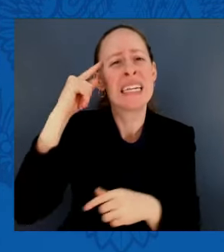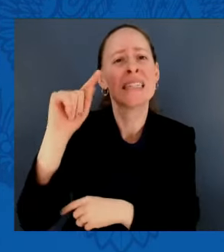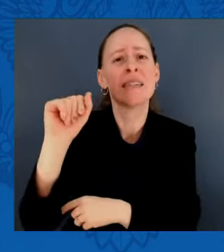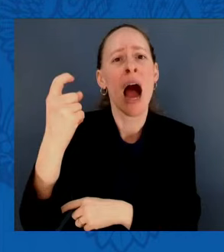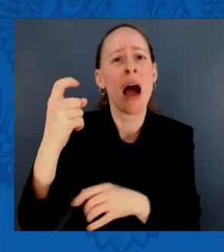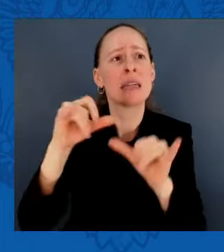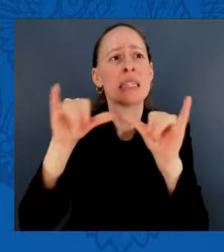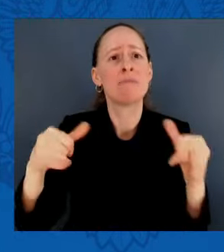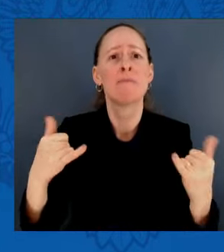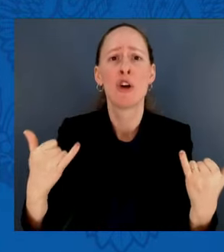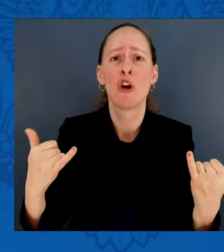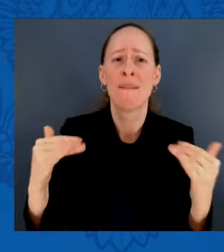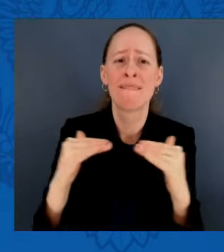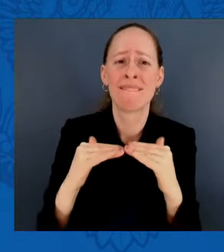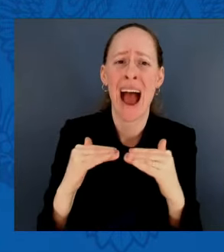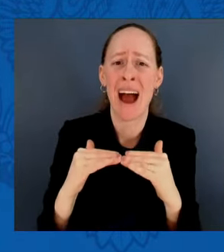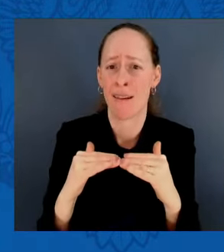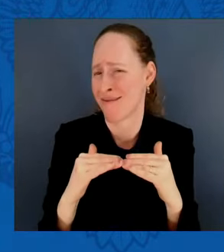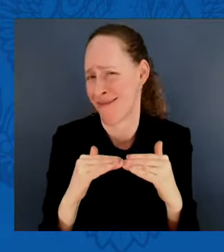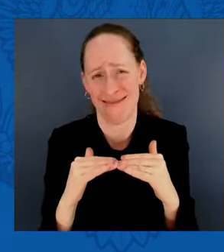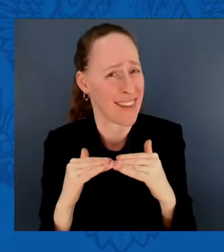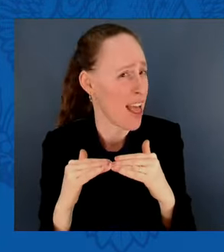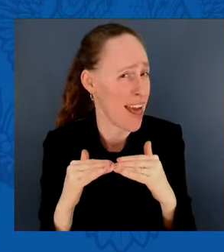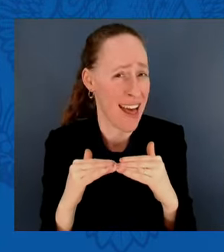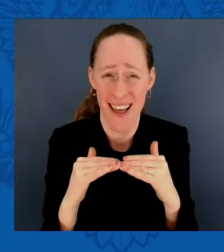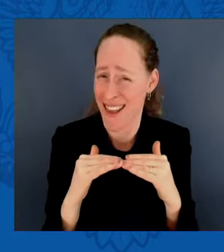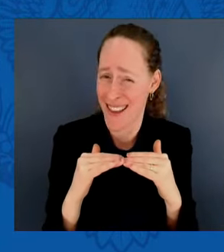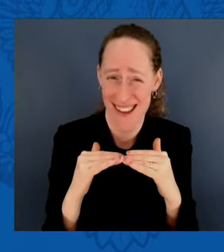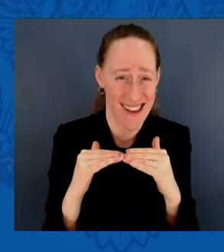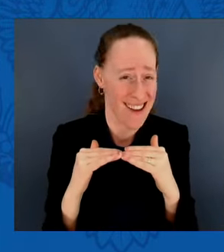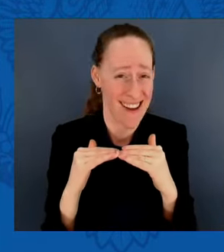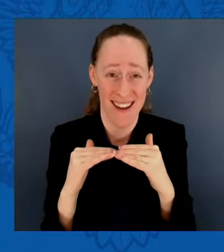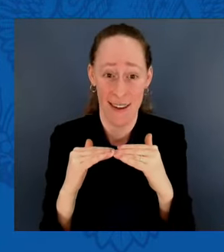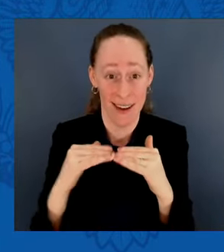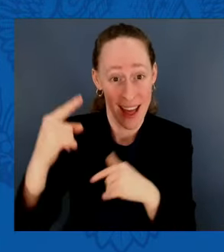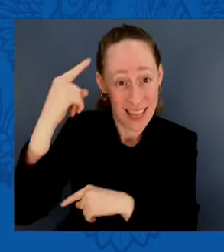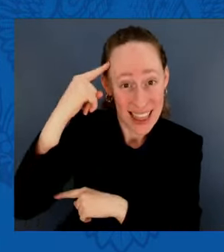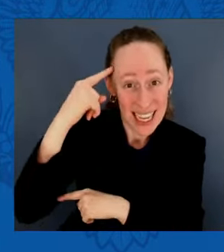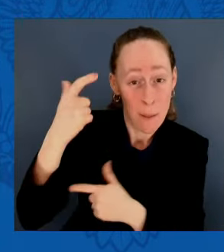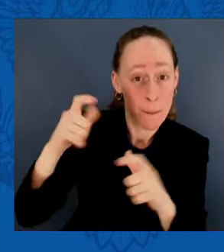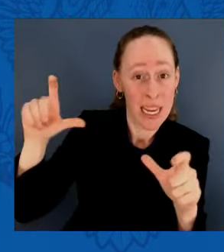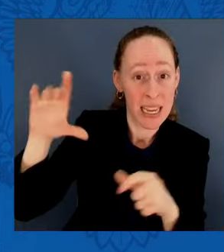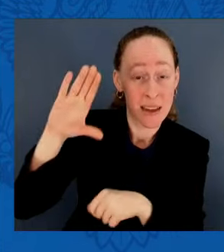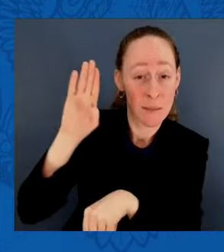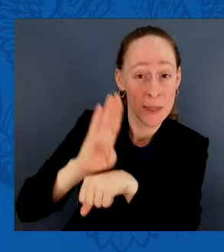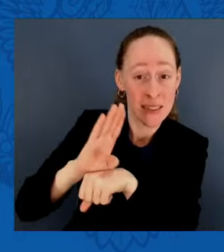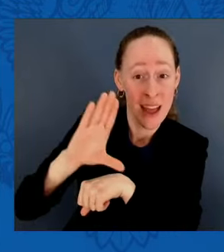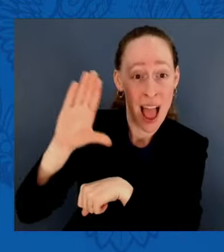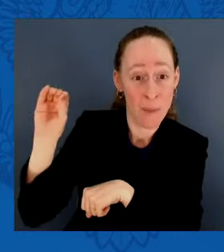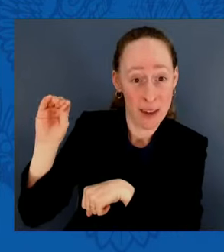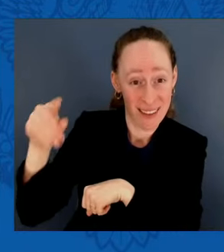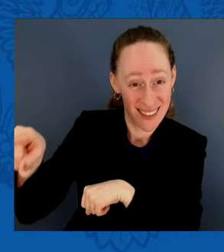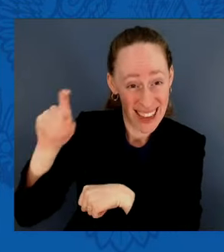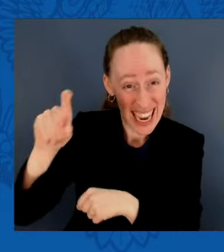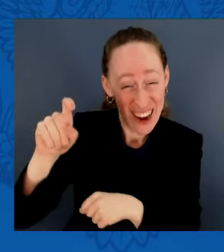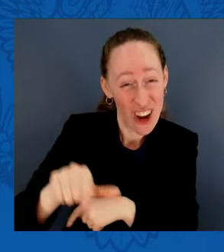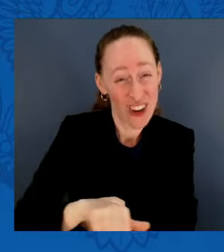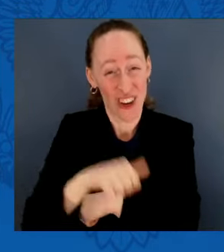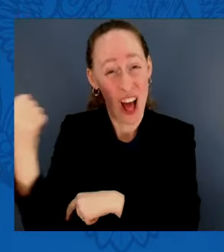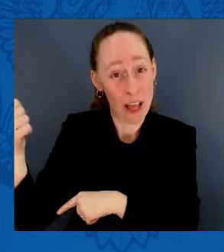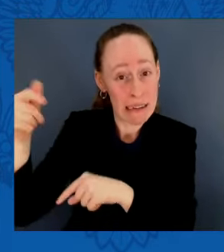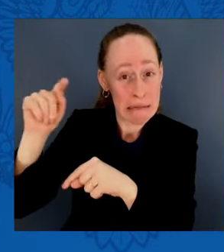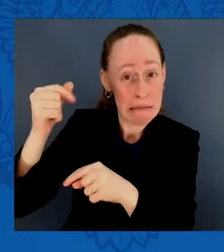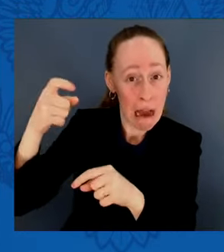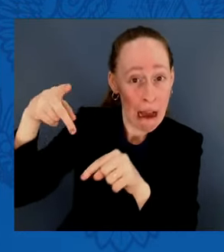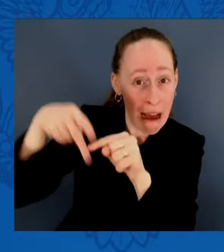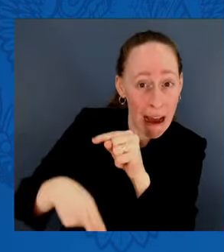another $2 trillion tax break? No! I sure don't. I'm going to keep fighting like hell to make it